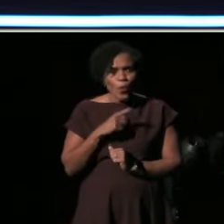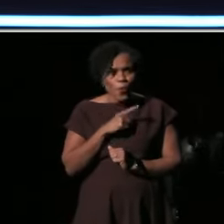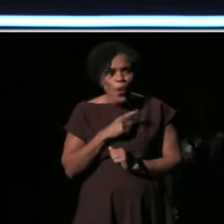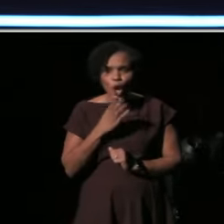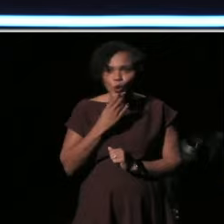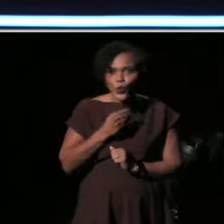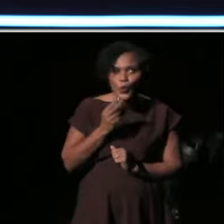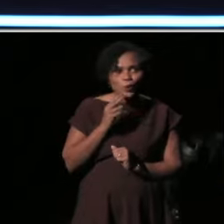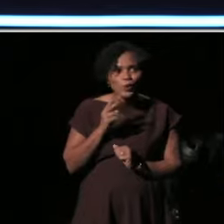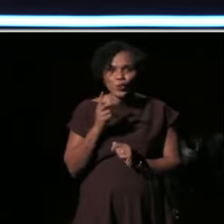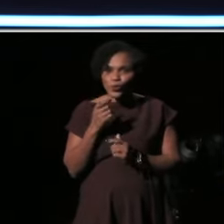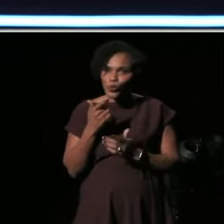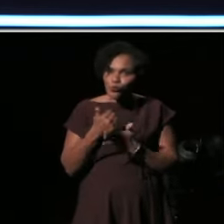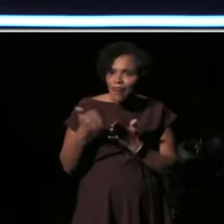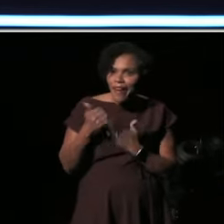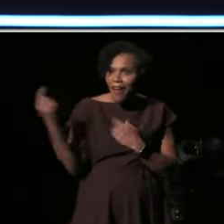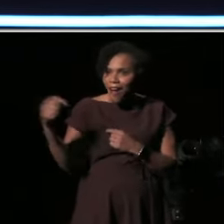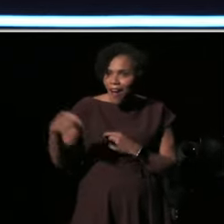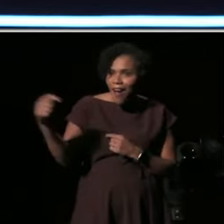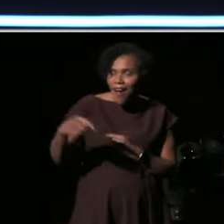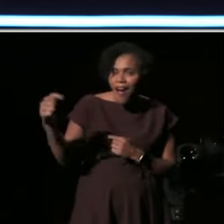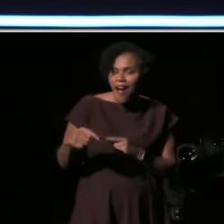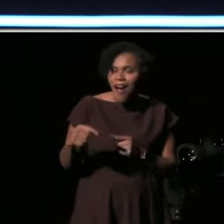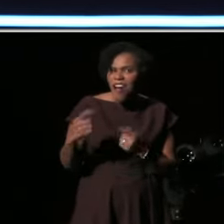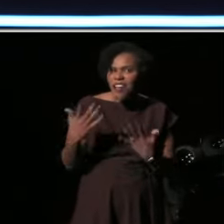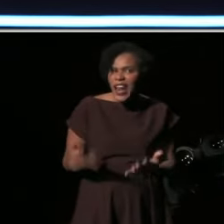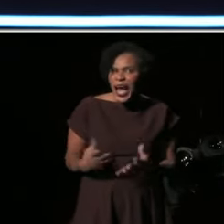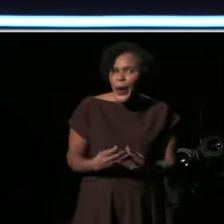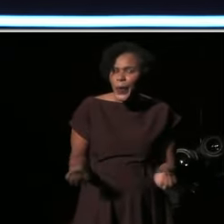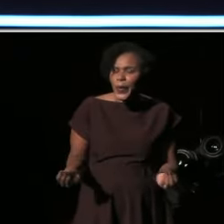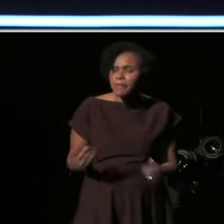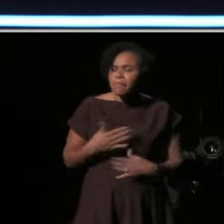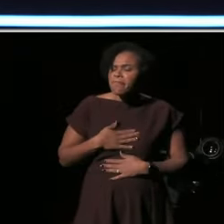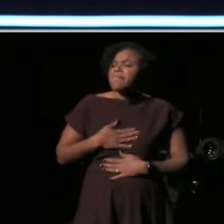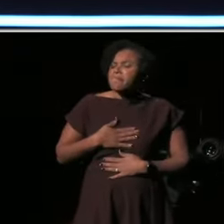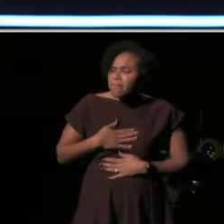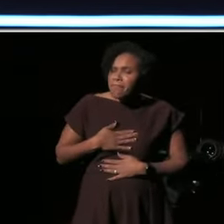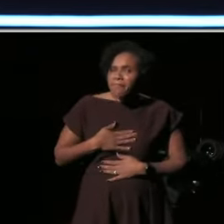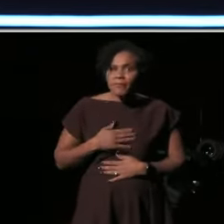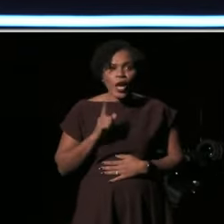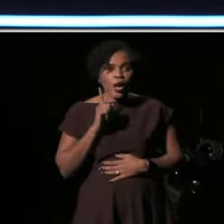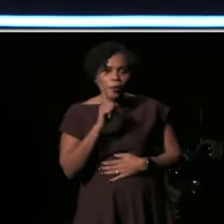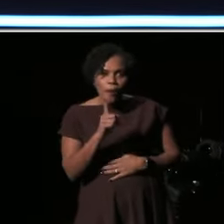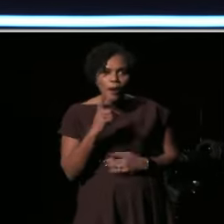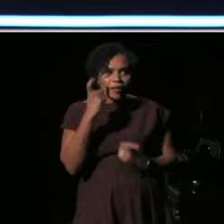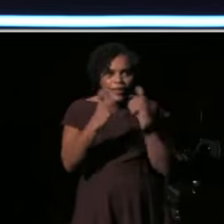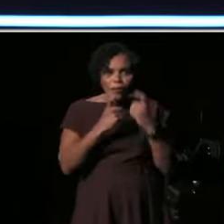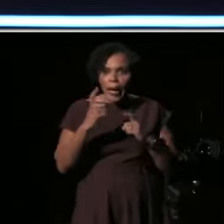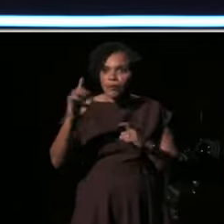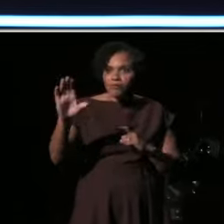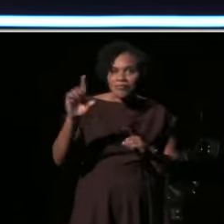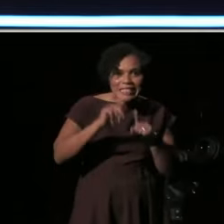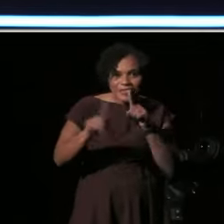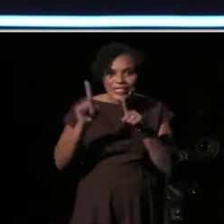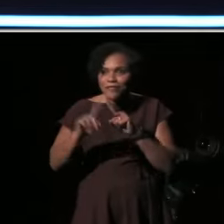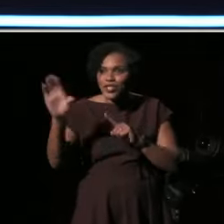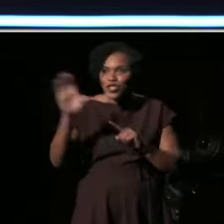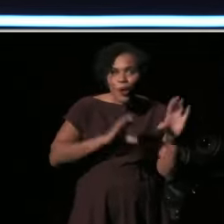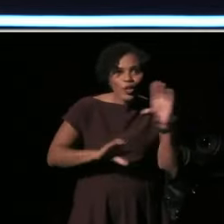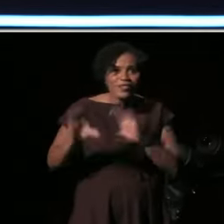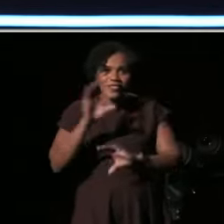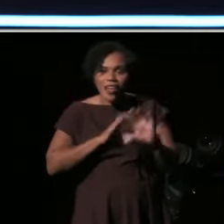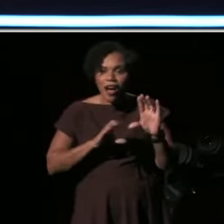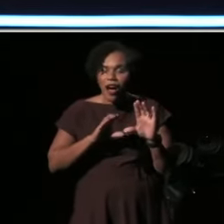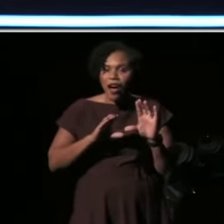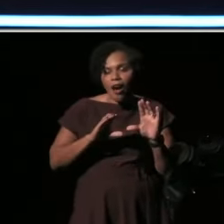on occasions like this. Of course, we wouldn't be here tonight without the support of all our sponsors, especially our headline